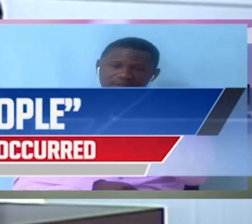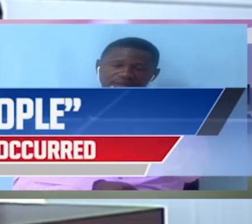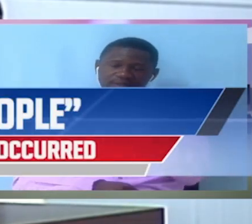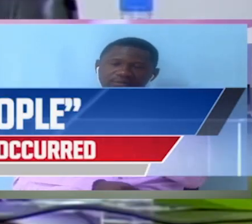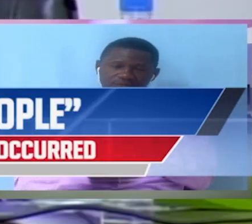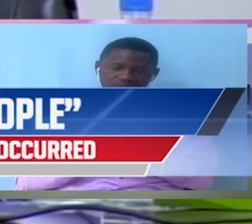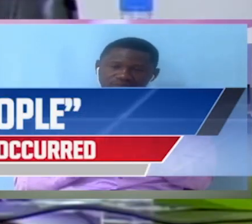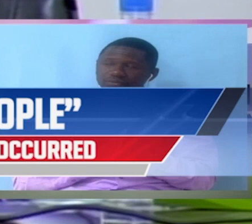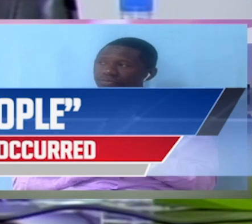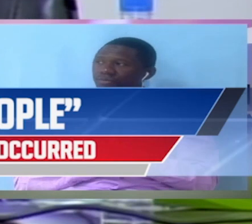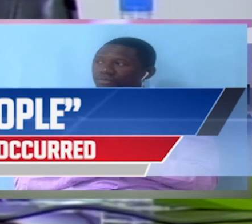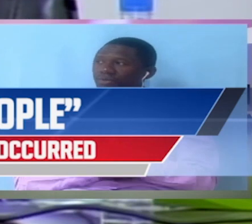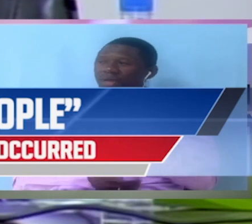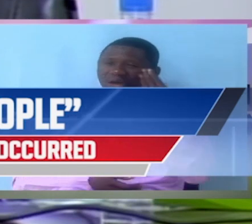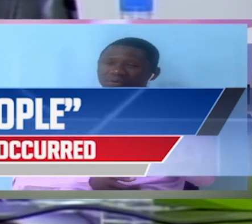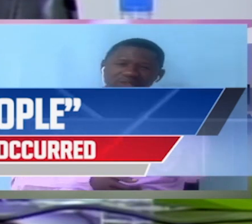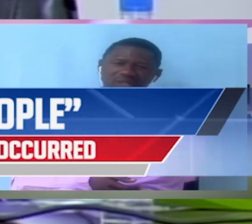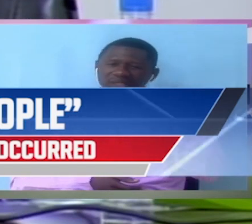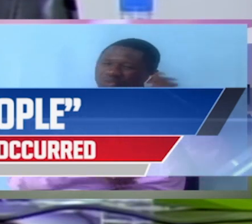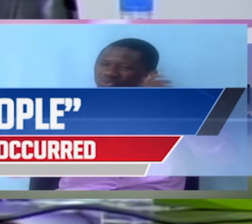That's true. How were they tortured?